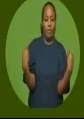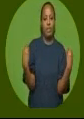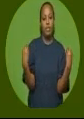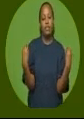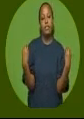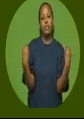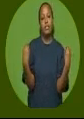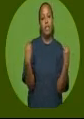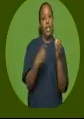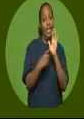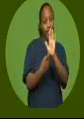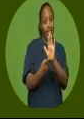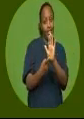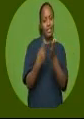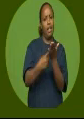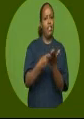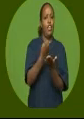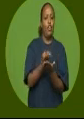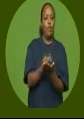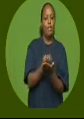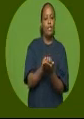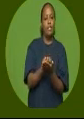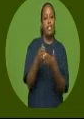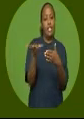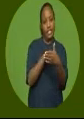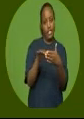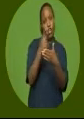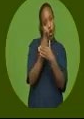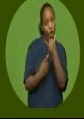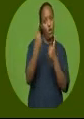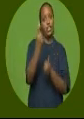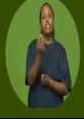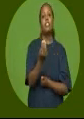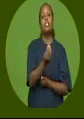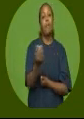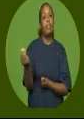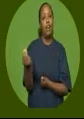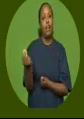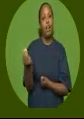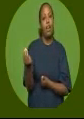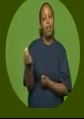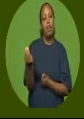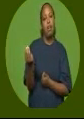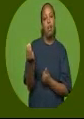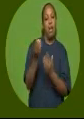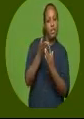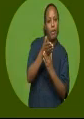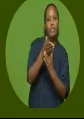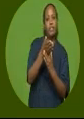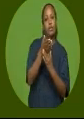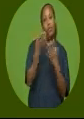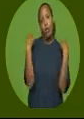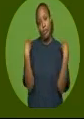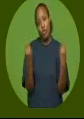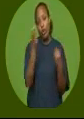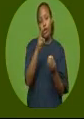well-being, indicates that economics studies only the material aspects of